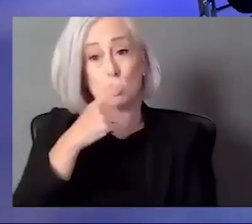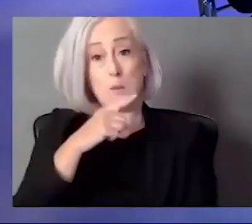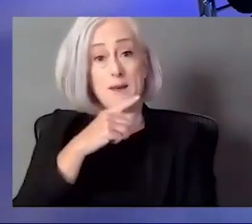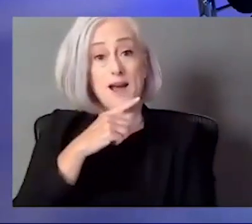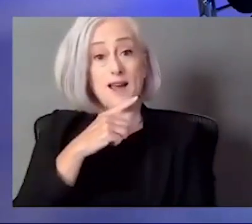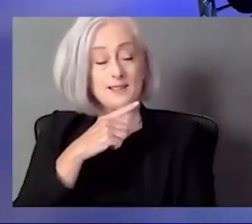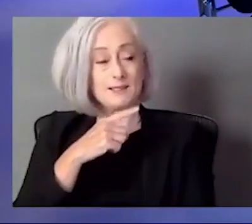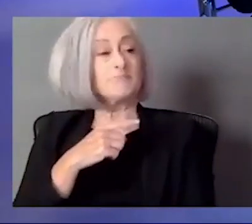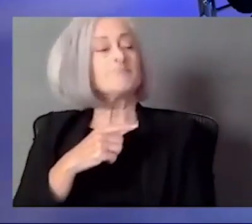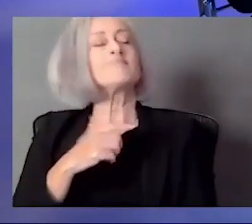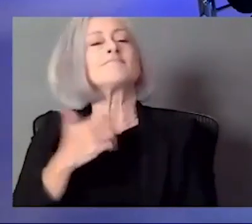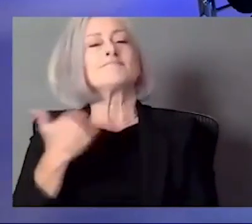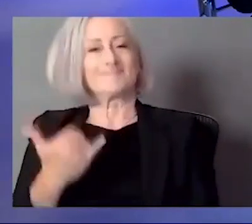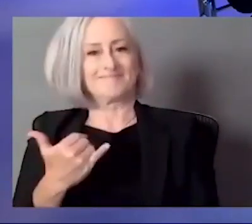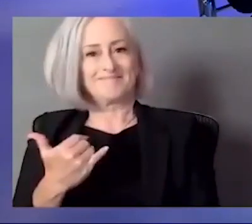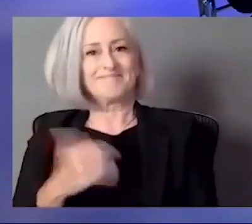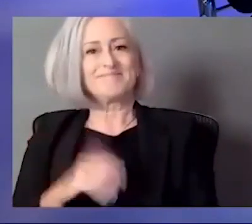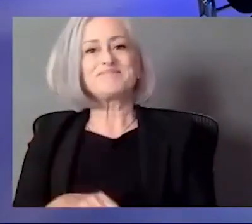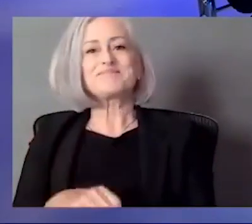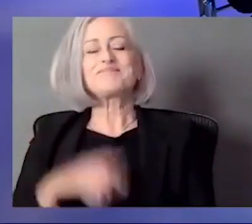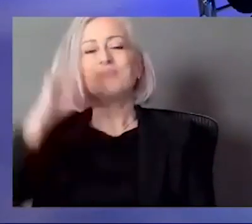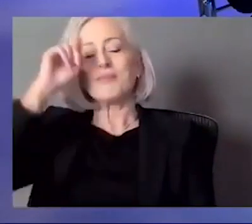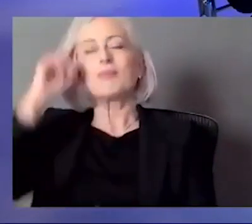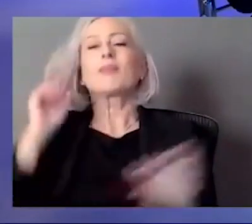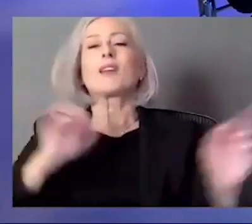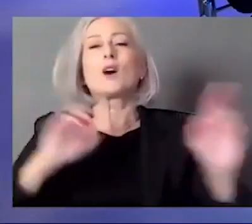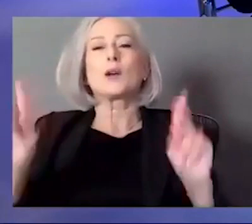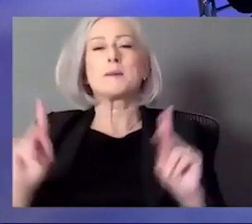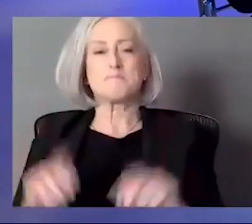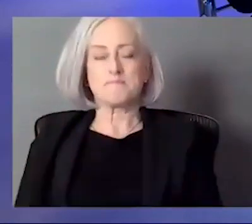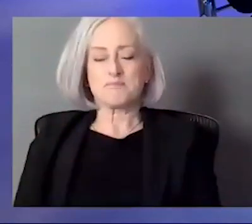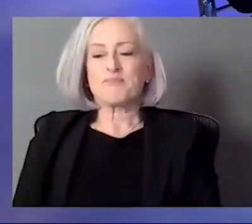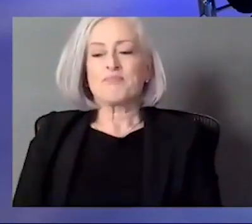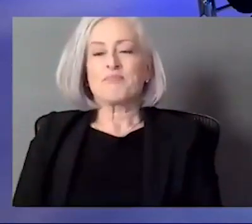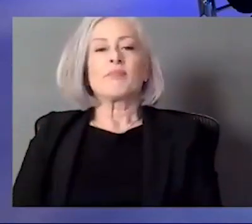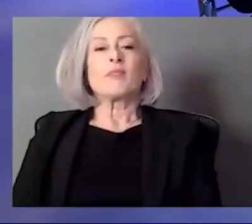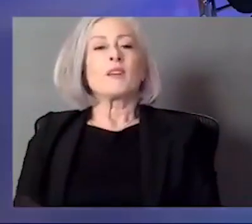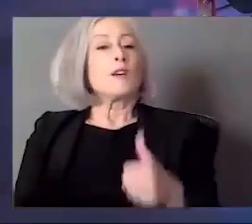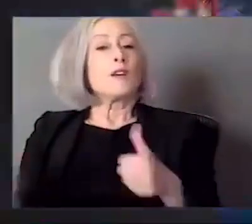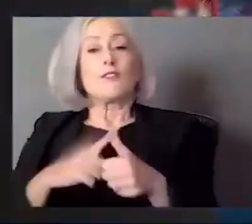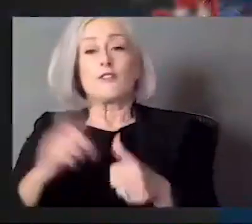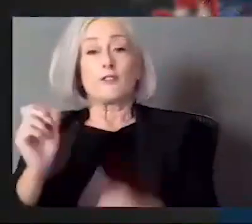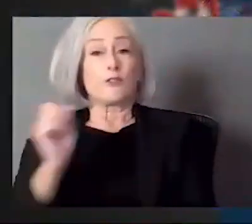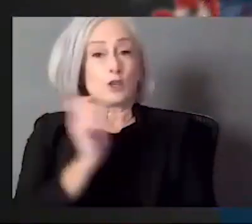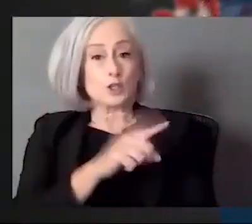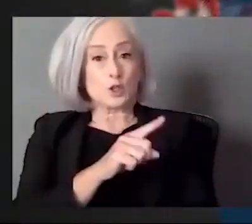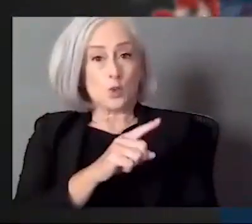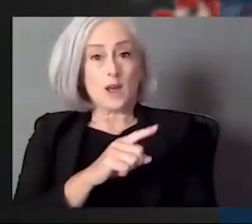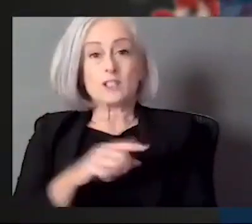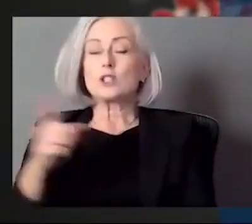you? Go for it. All right, I'm going to do it. Okay, so I'm going to ask you guys the first question. So we mentioned it's the